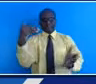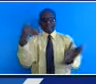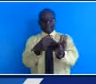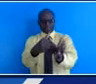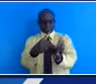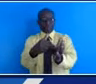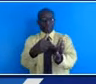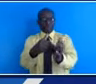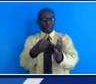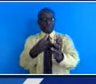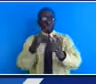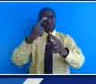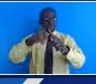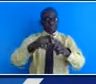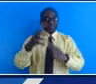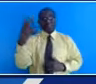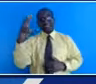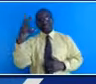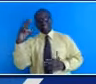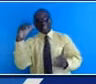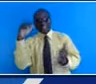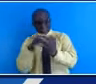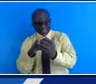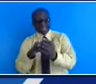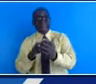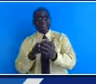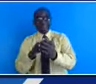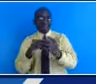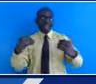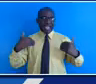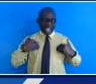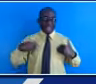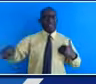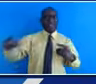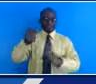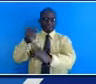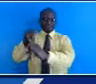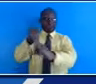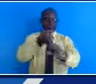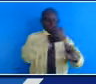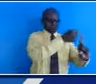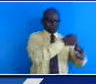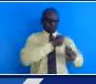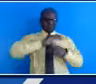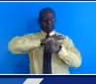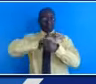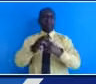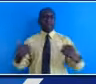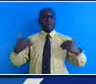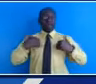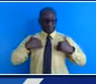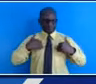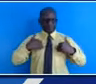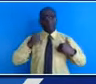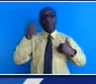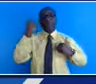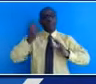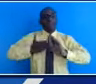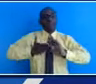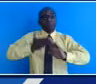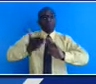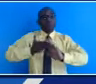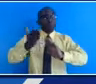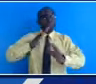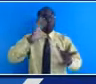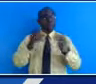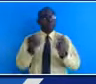Today, instead of 11,060, we have 928 active cases. That's a huge drop. That's still plenty of people